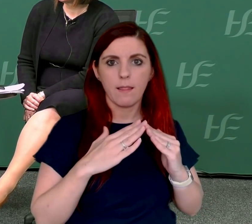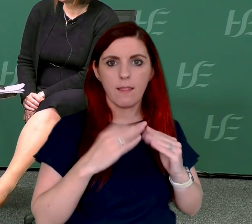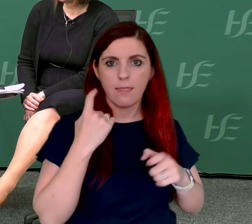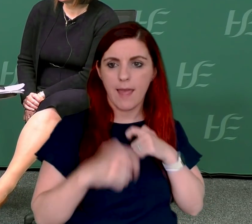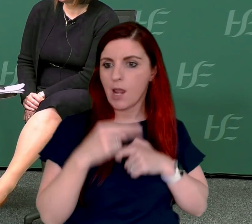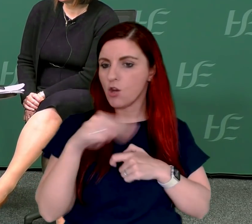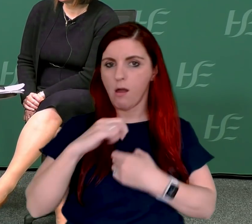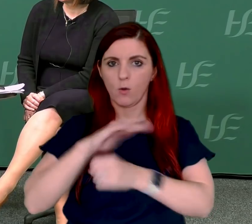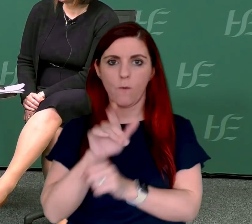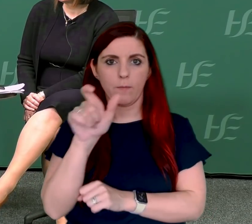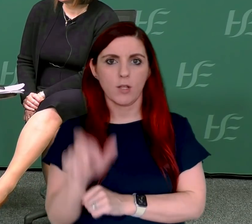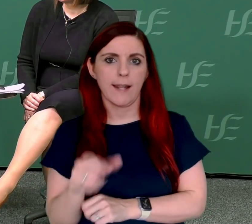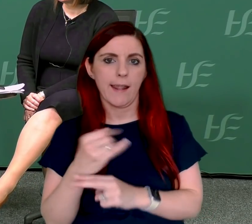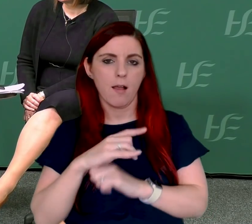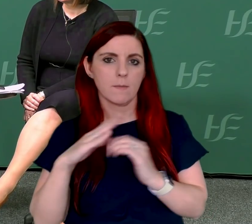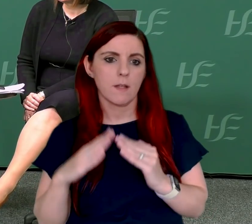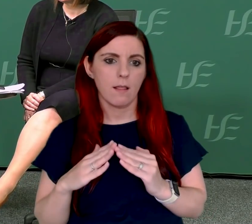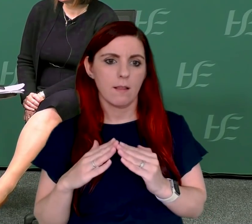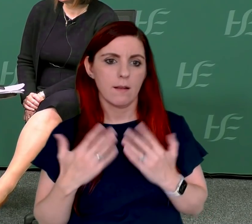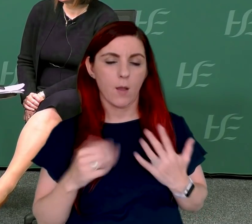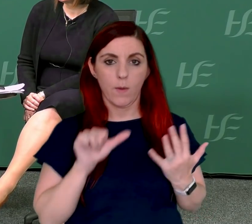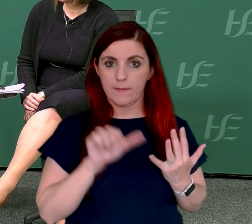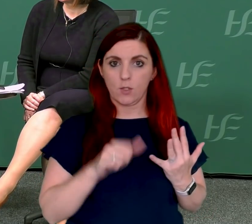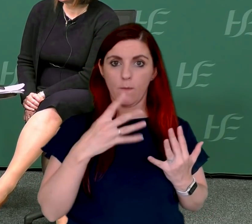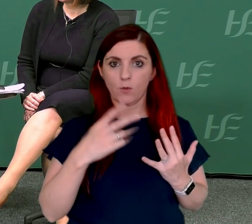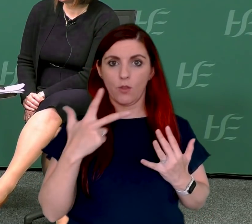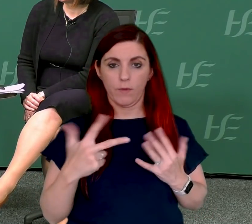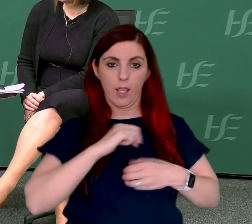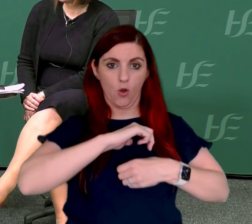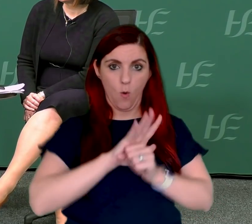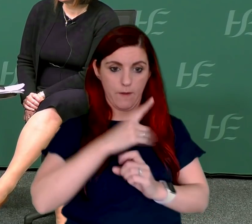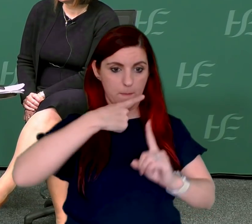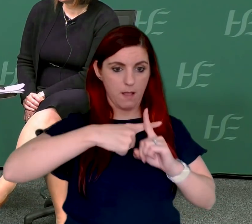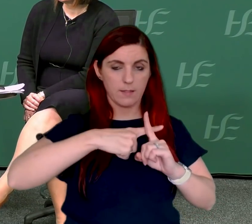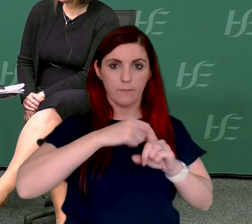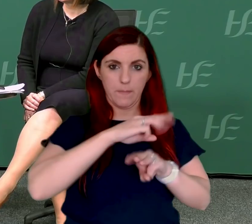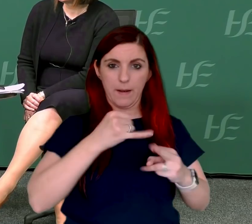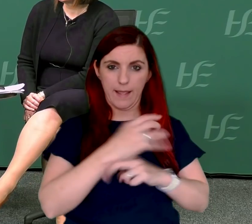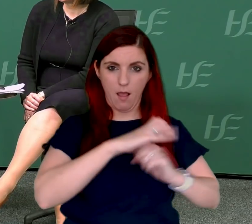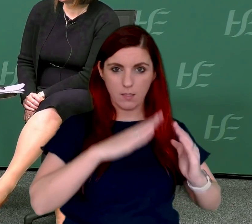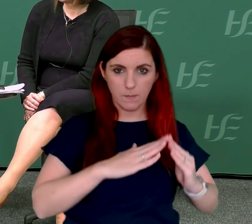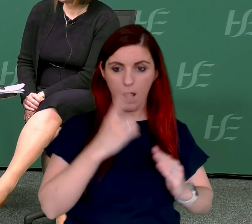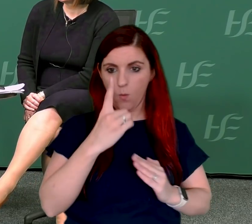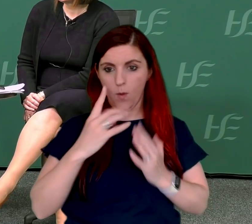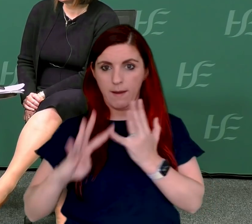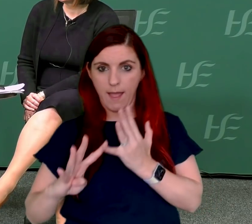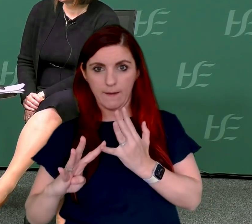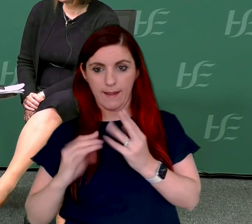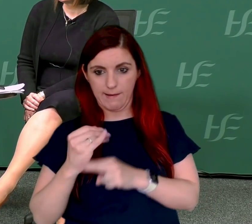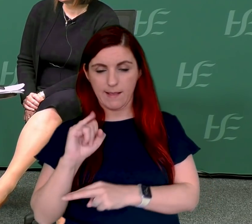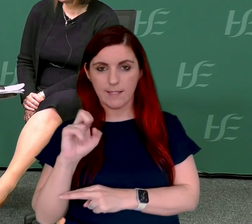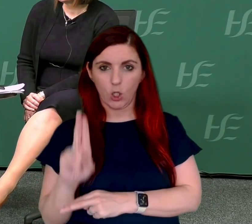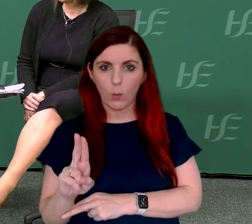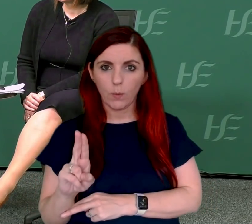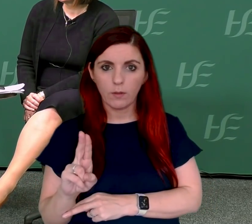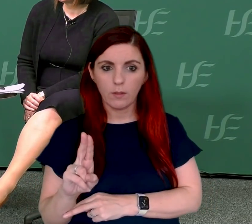when we have now today 643 COVID positive patients and 119 in ICU, we